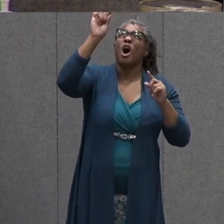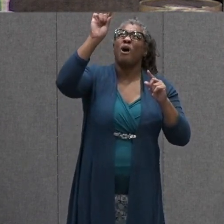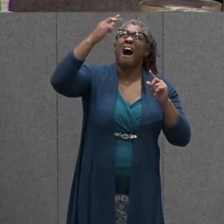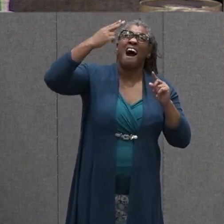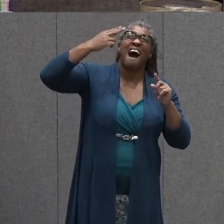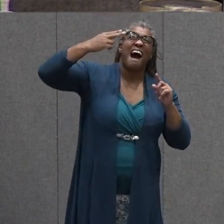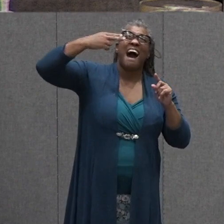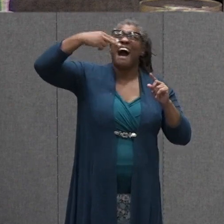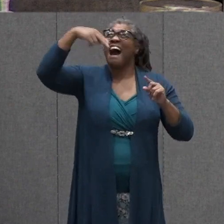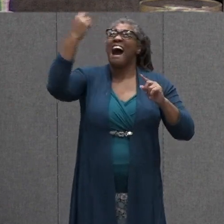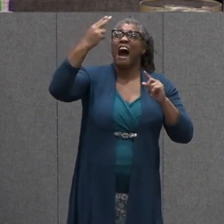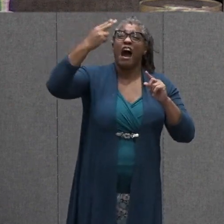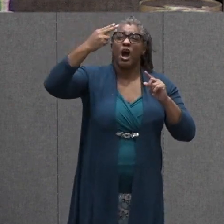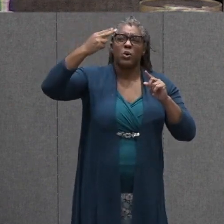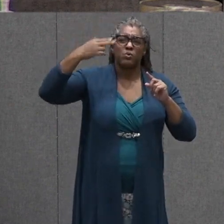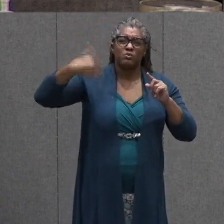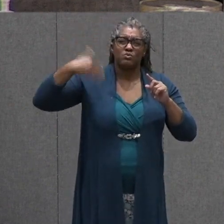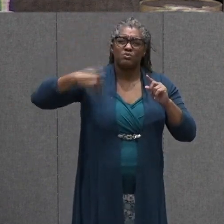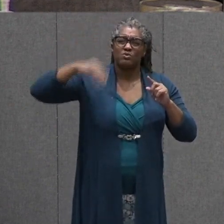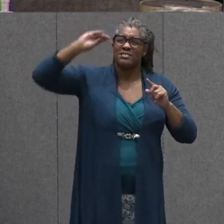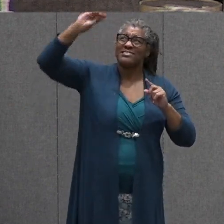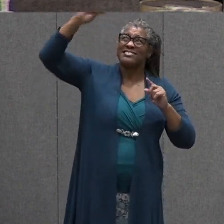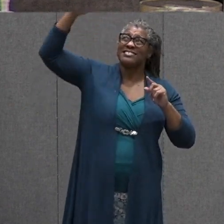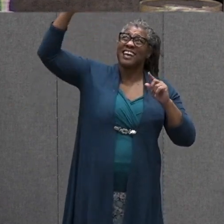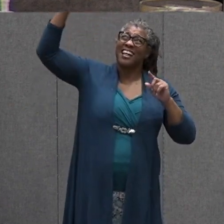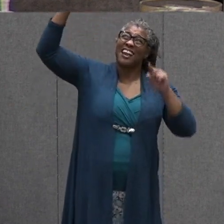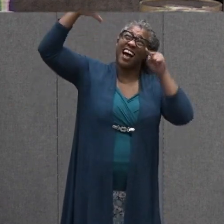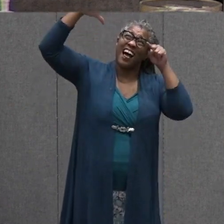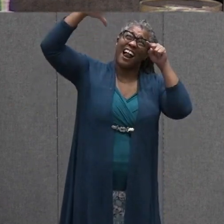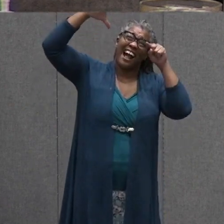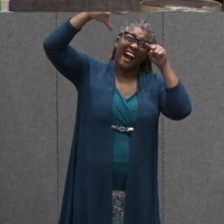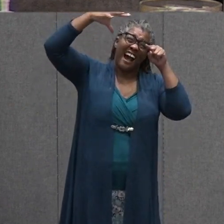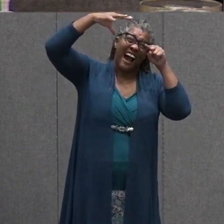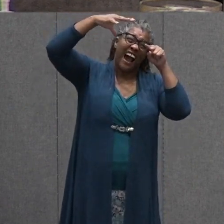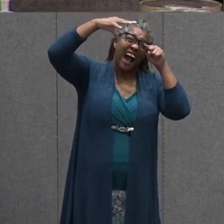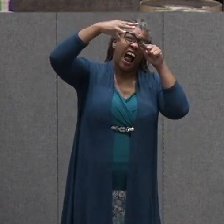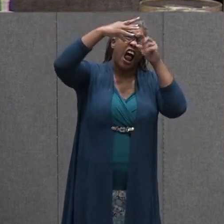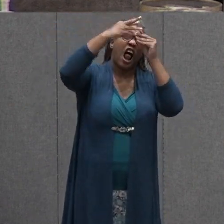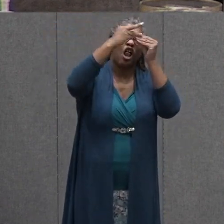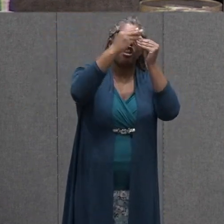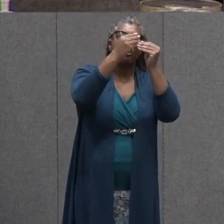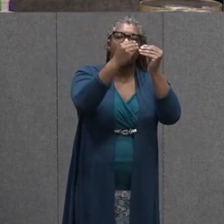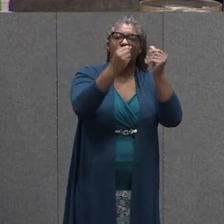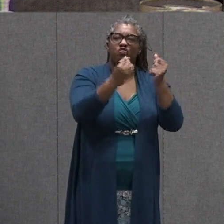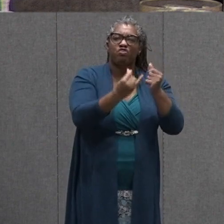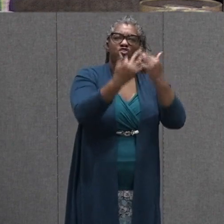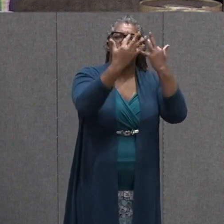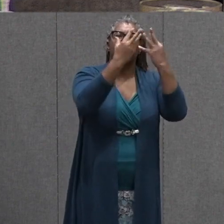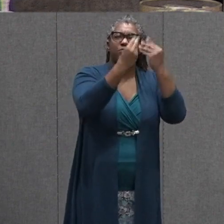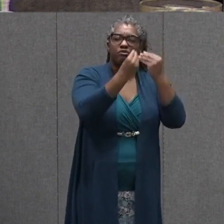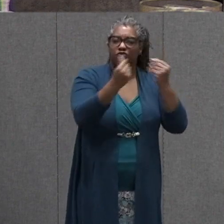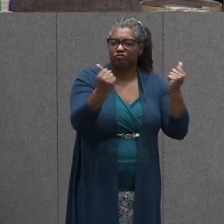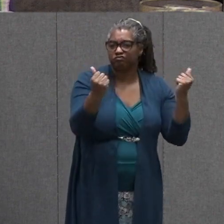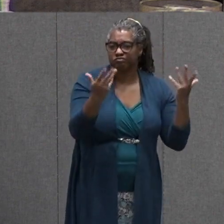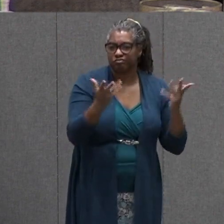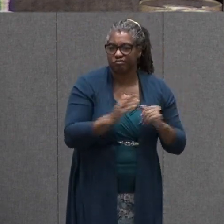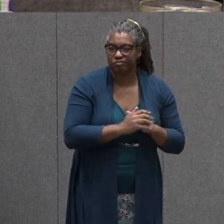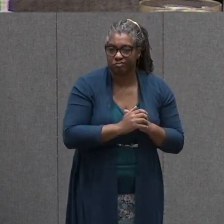We're getting closer, friends. So I have and shun in here. I see M-I-N,